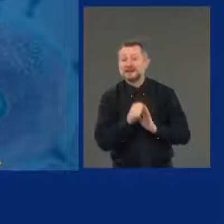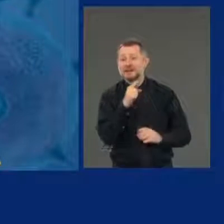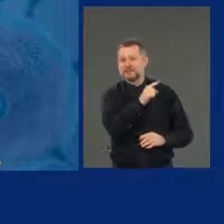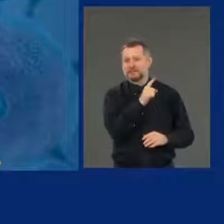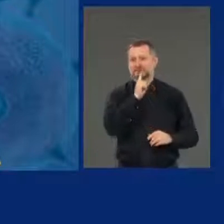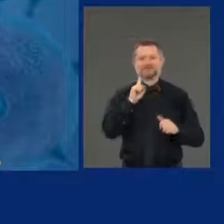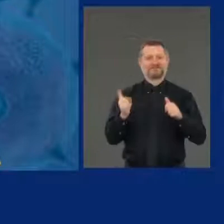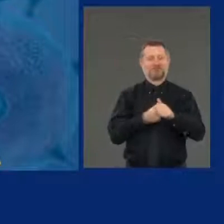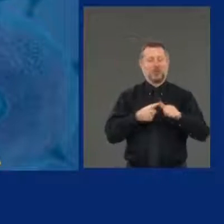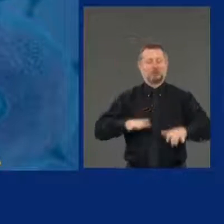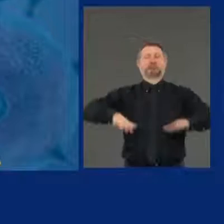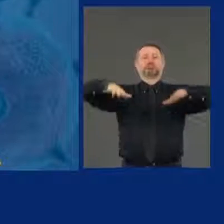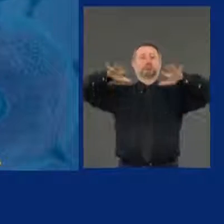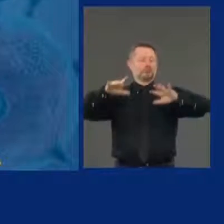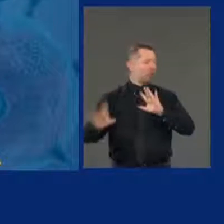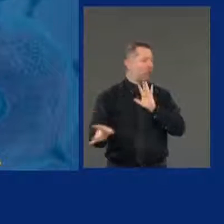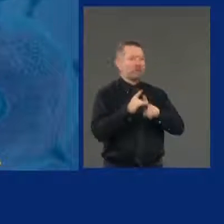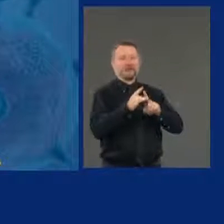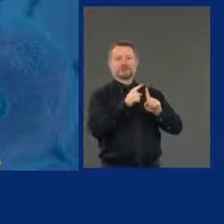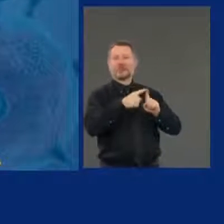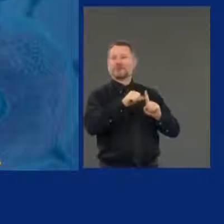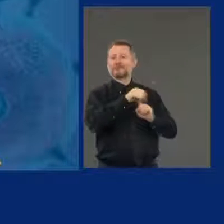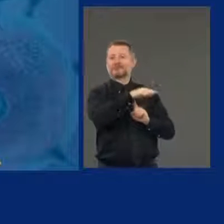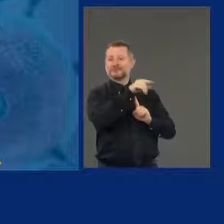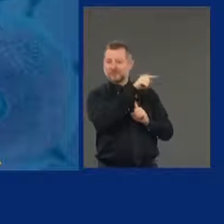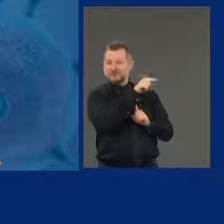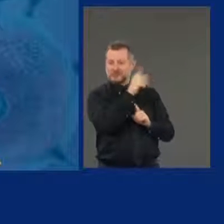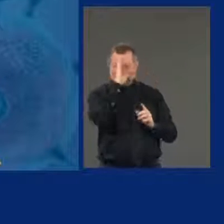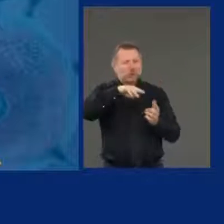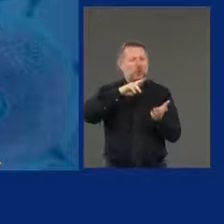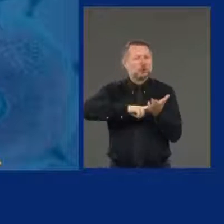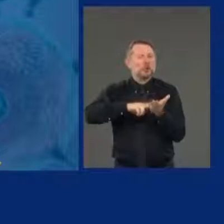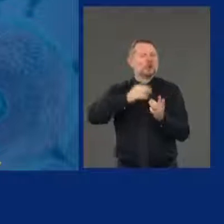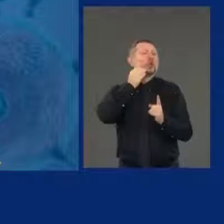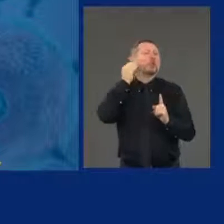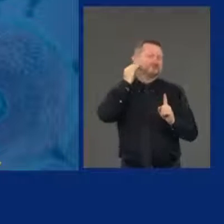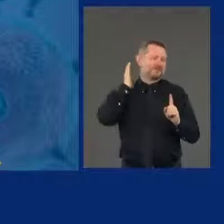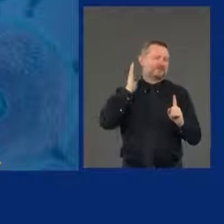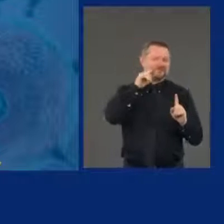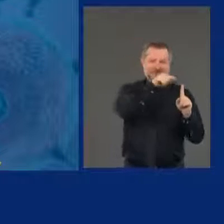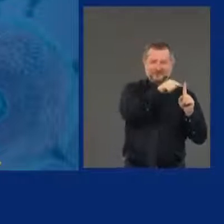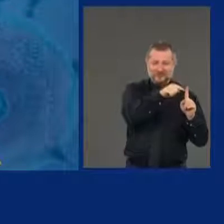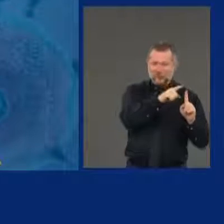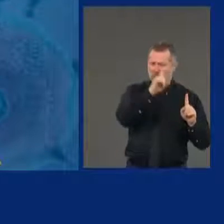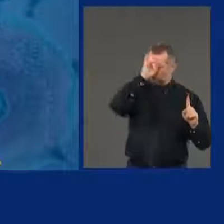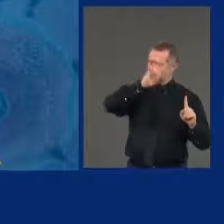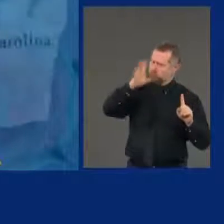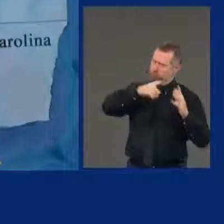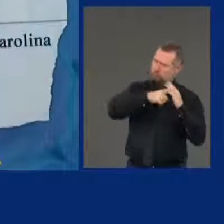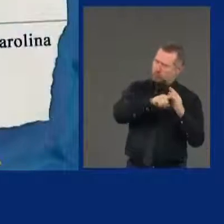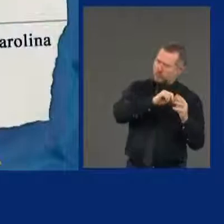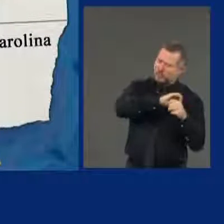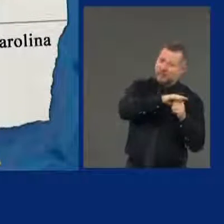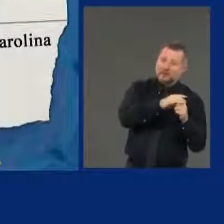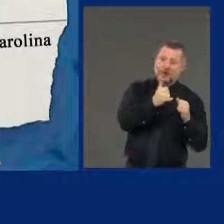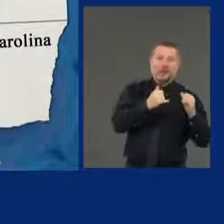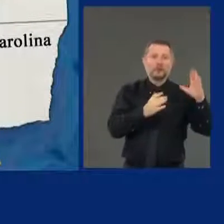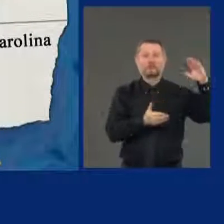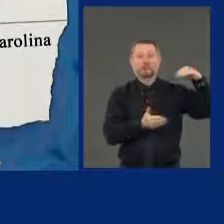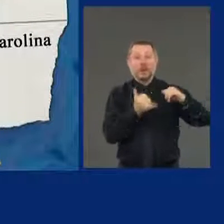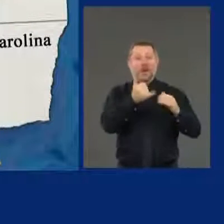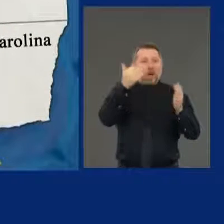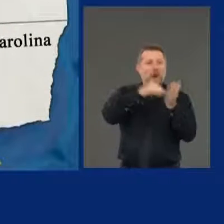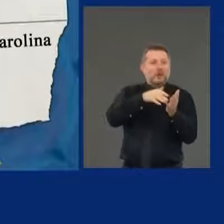first case in a nursing home, which was devastating, they're seeing an increase in